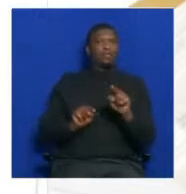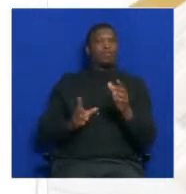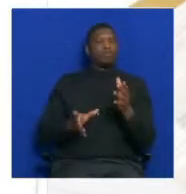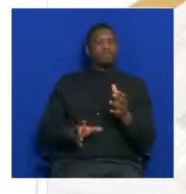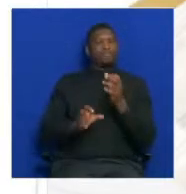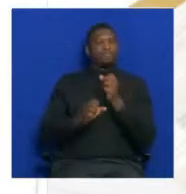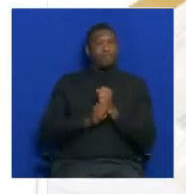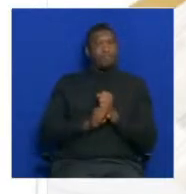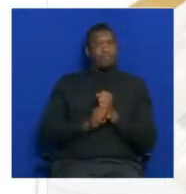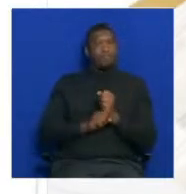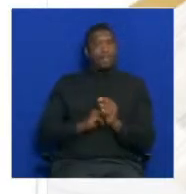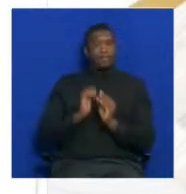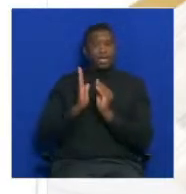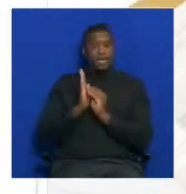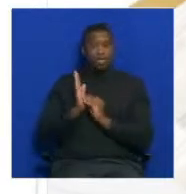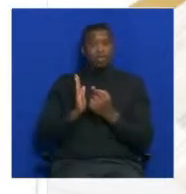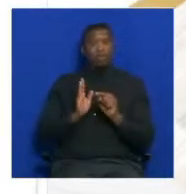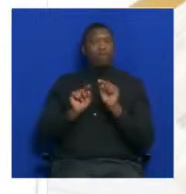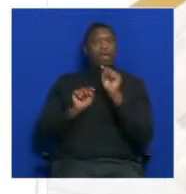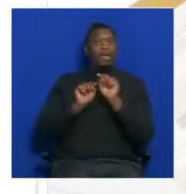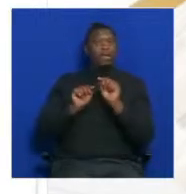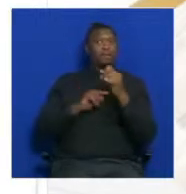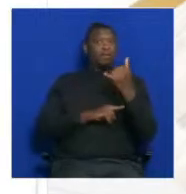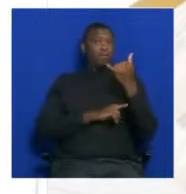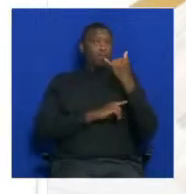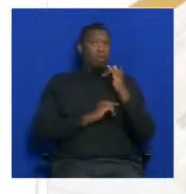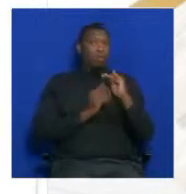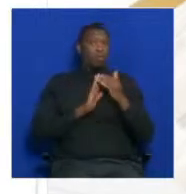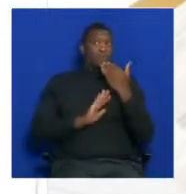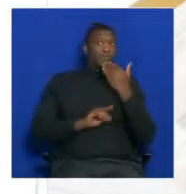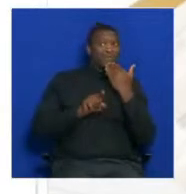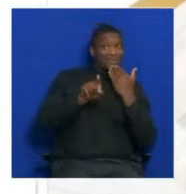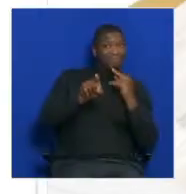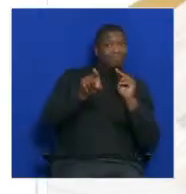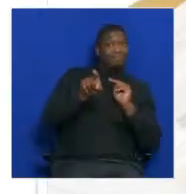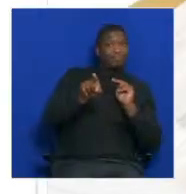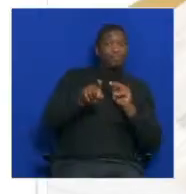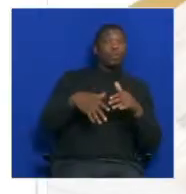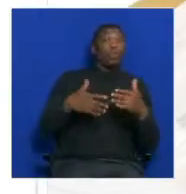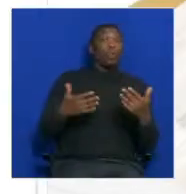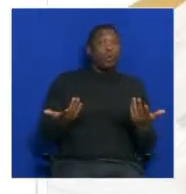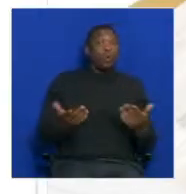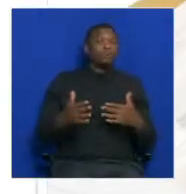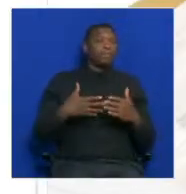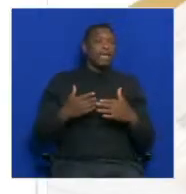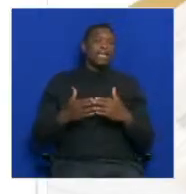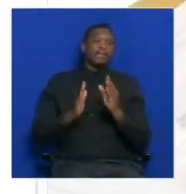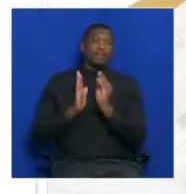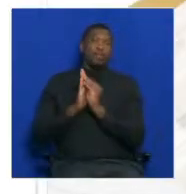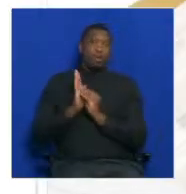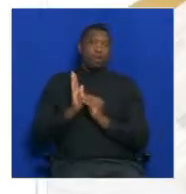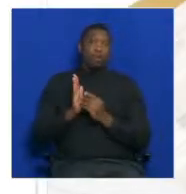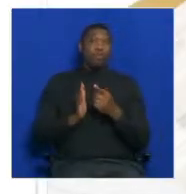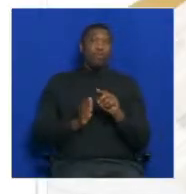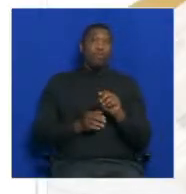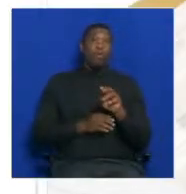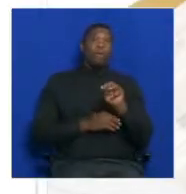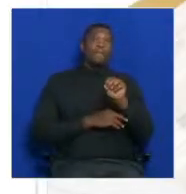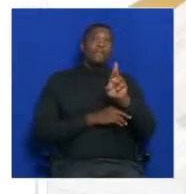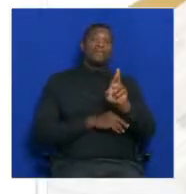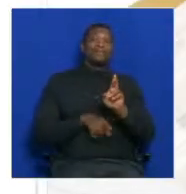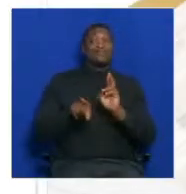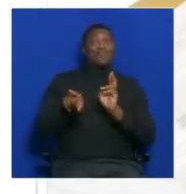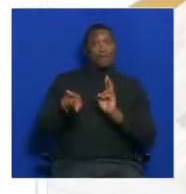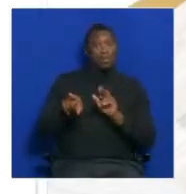the alleged call to her, nor were the records of Mr. Rapesu, Mr. Binang, or me